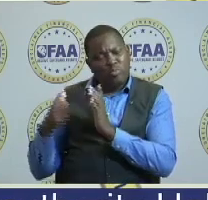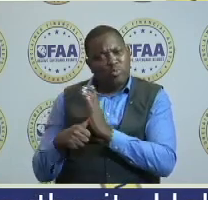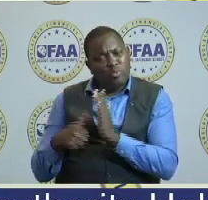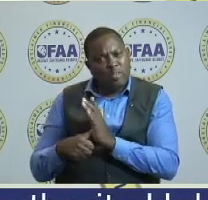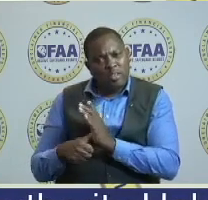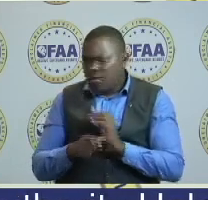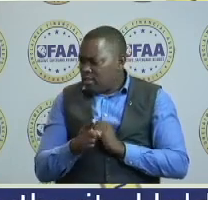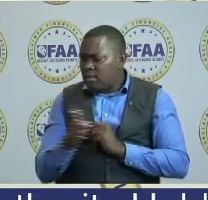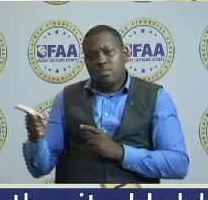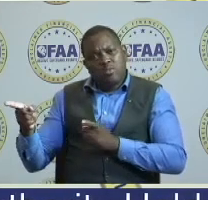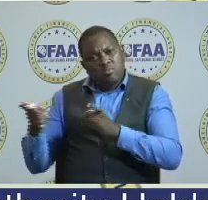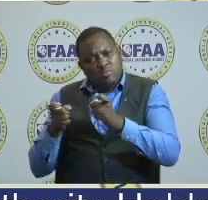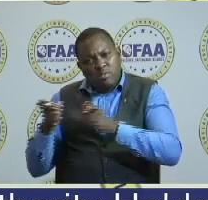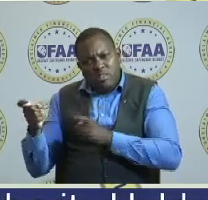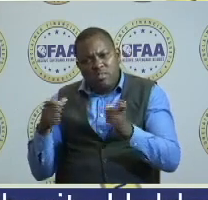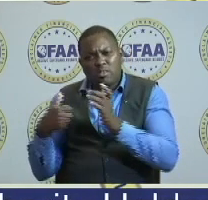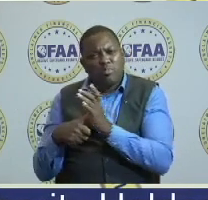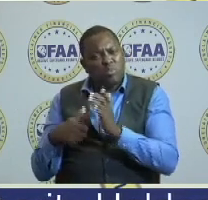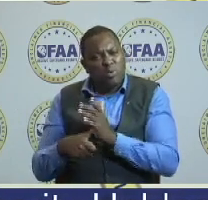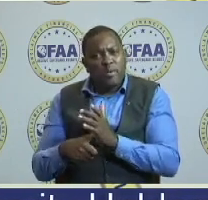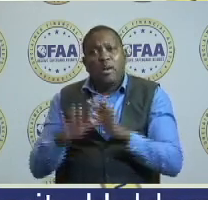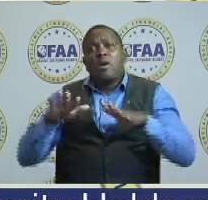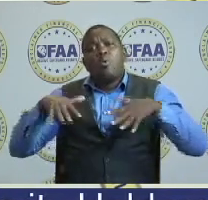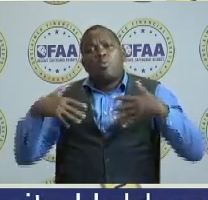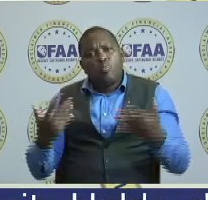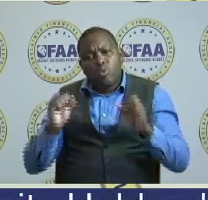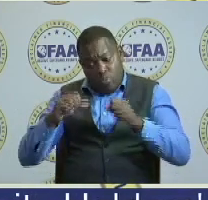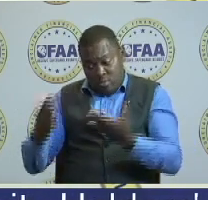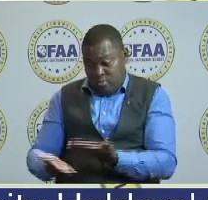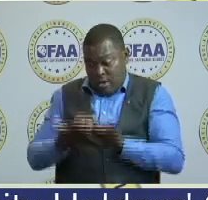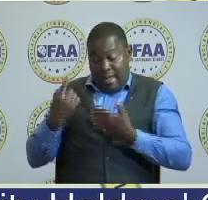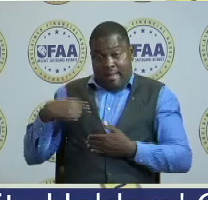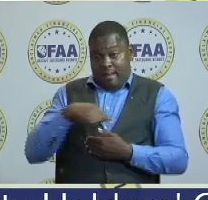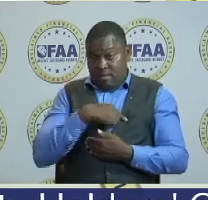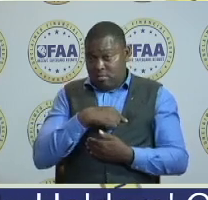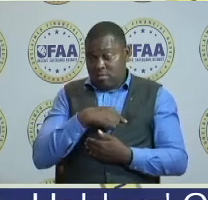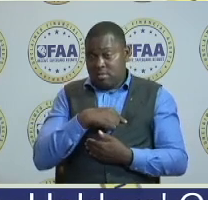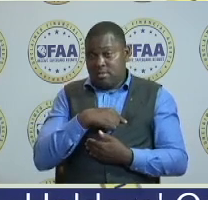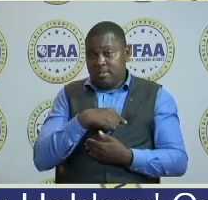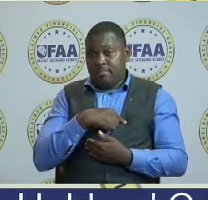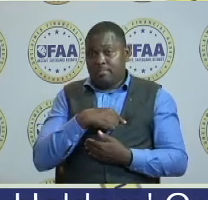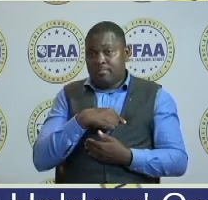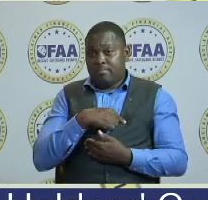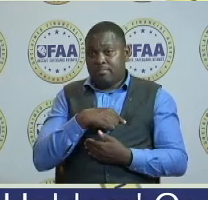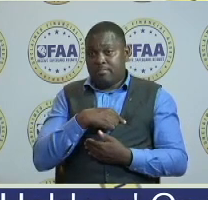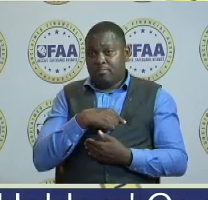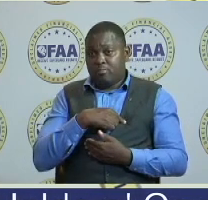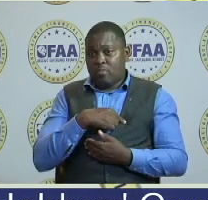governance? What are the things that can help us beyond the use of the whip of the